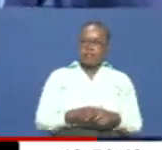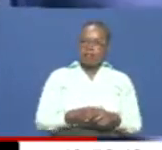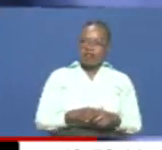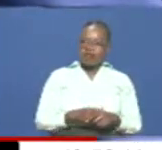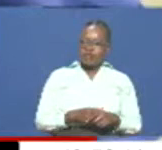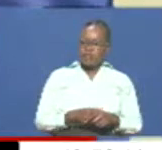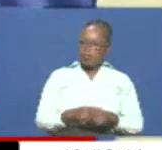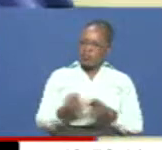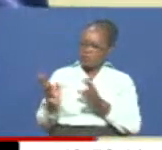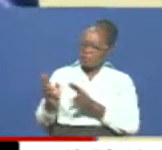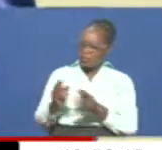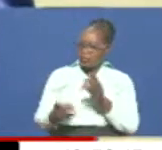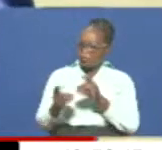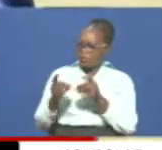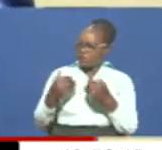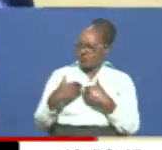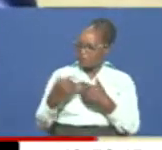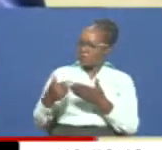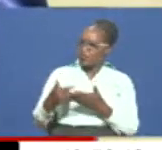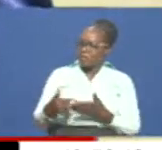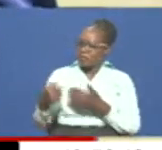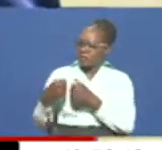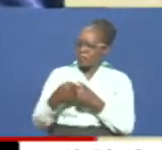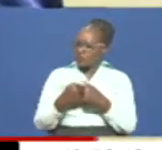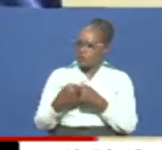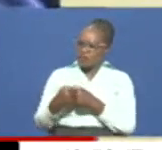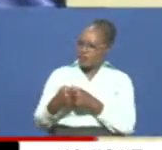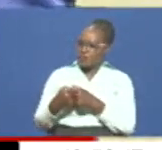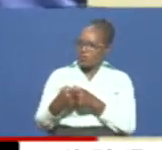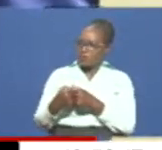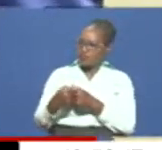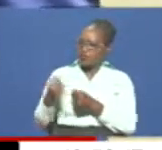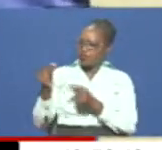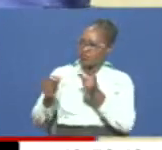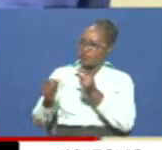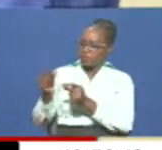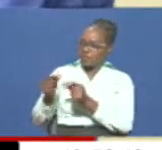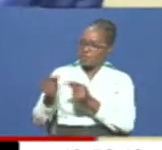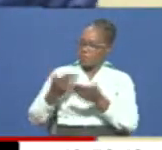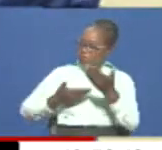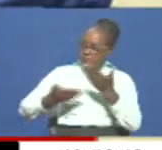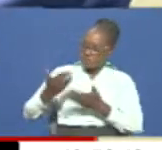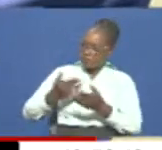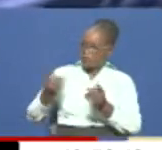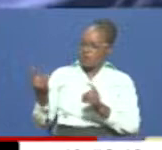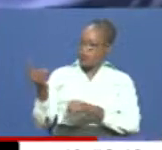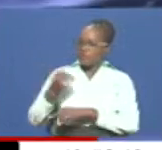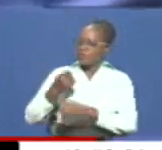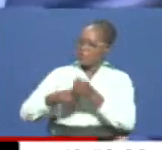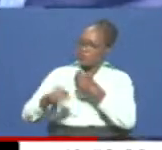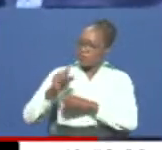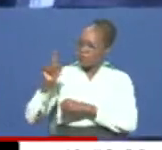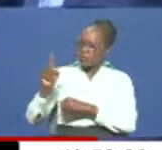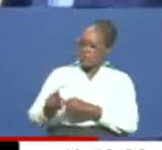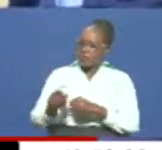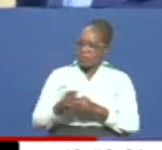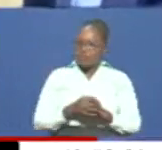have meetings or do you discuss about challenges that each other face maybe on day-to-day activities?